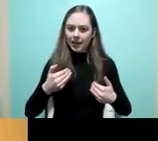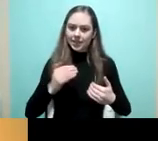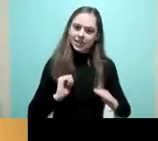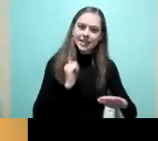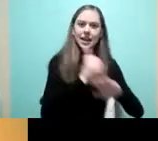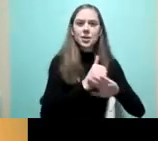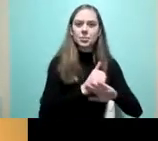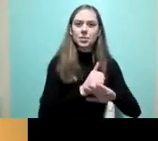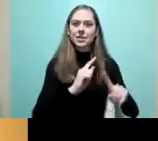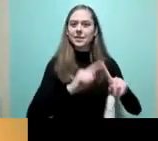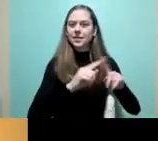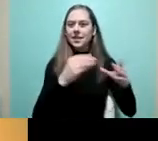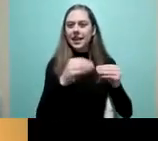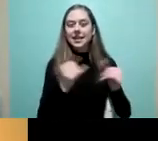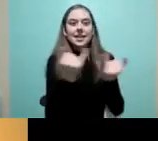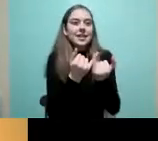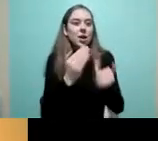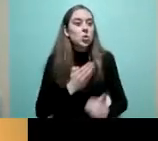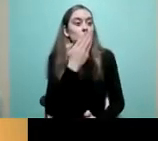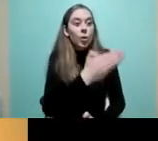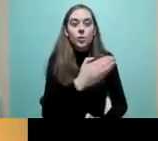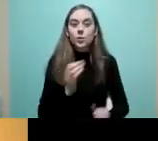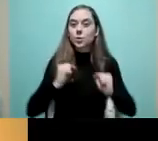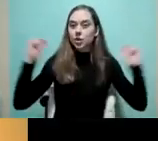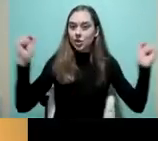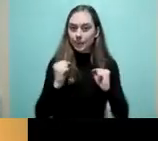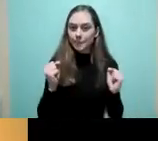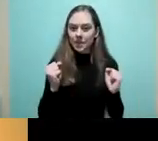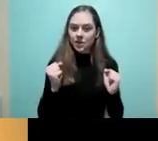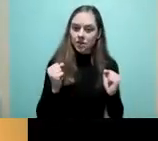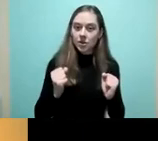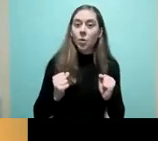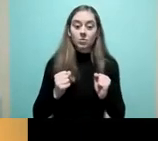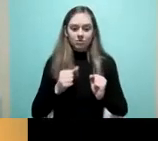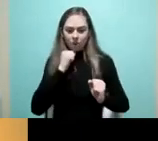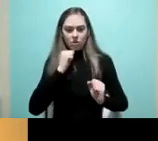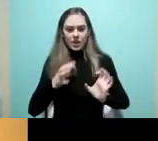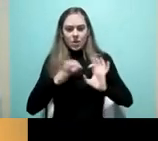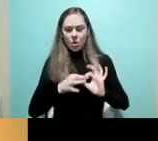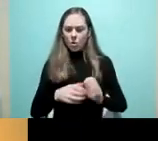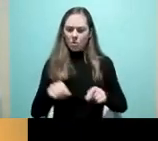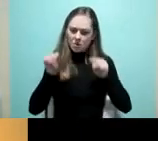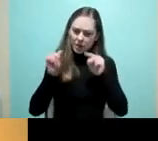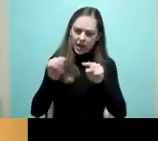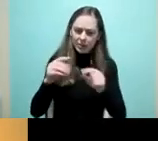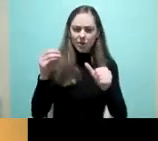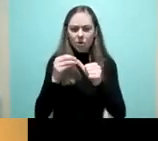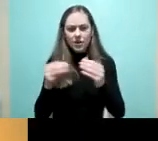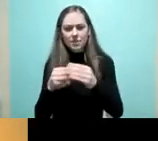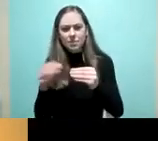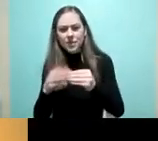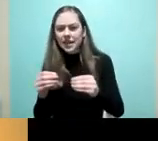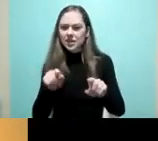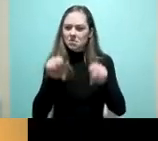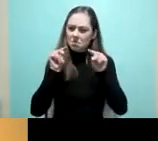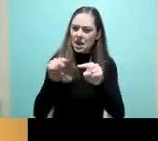gym. So rather than sitting back at home, blaming other people, blaming, other things and places